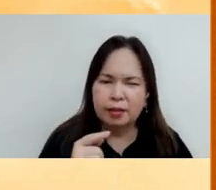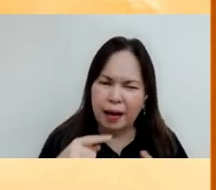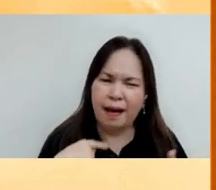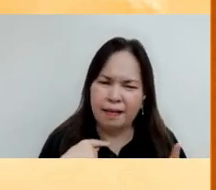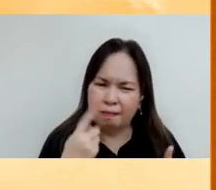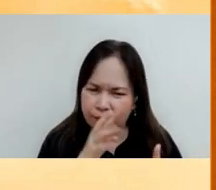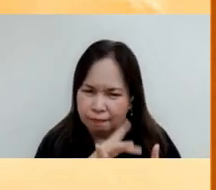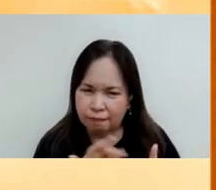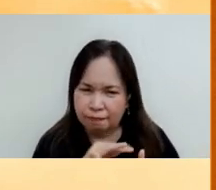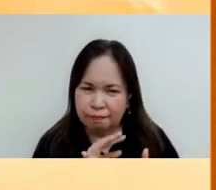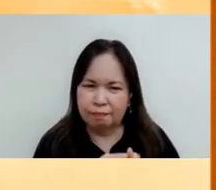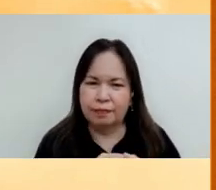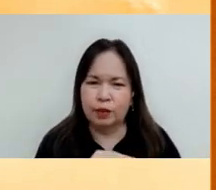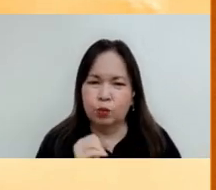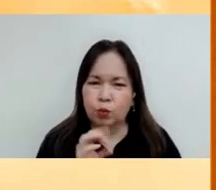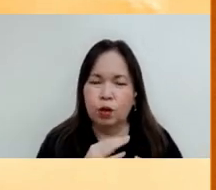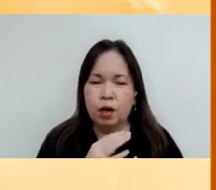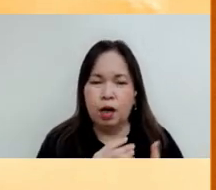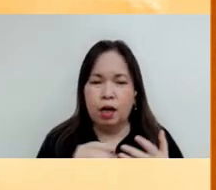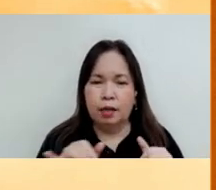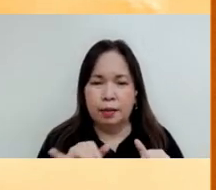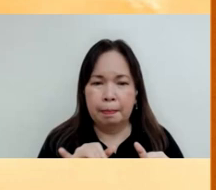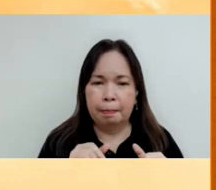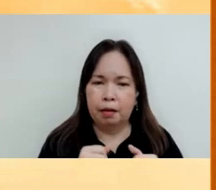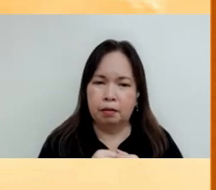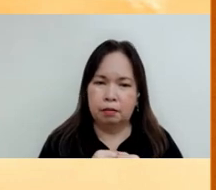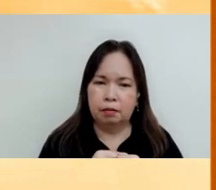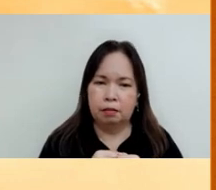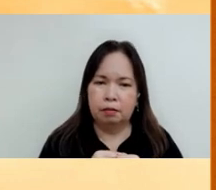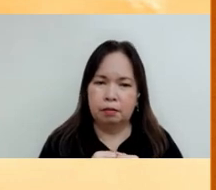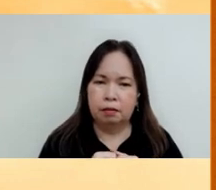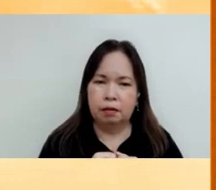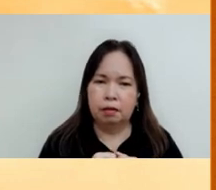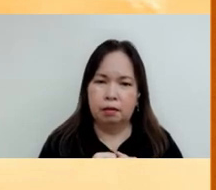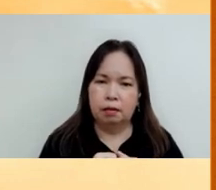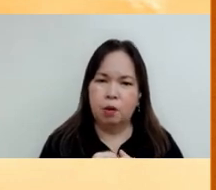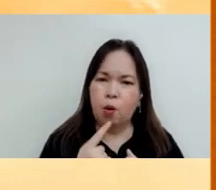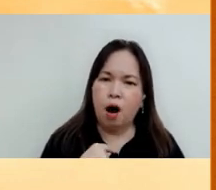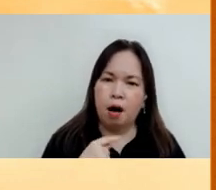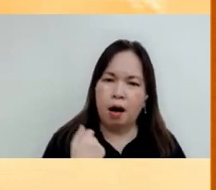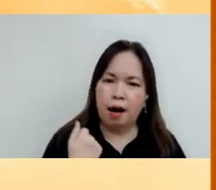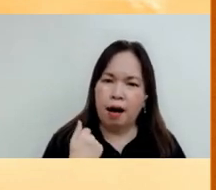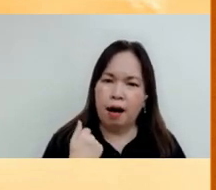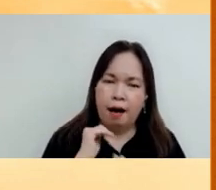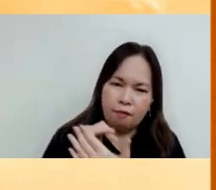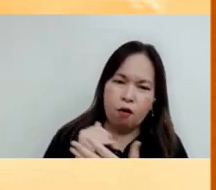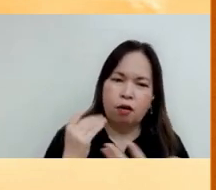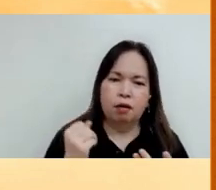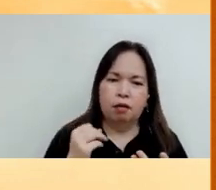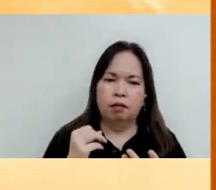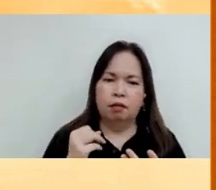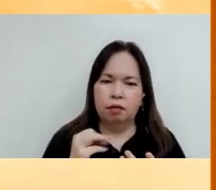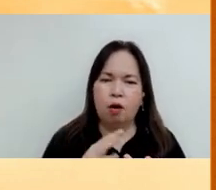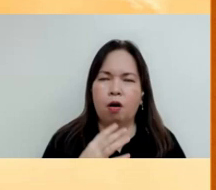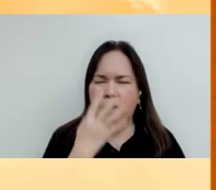use addictive behaviors, no, to help regulate themselves, or there's withdrawal or avoidance, restlessness and having